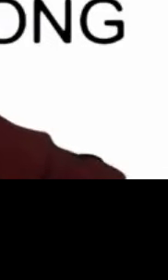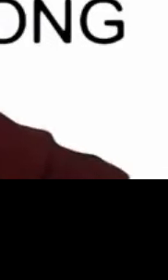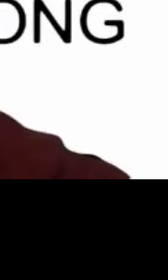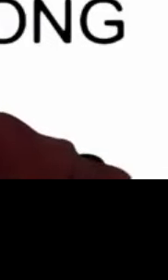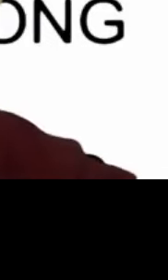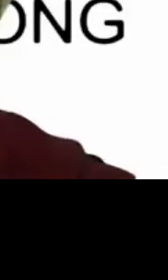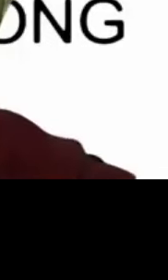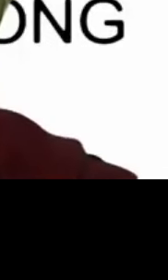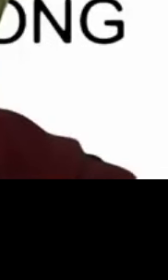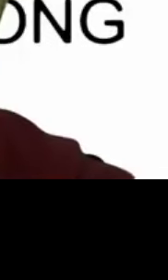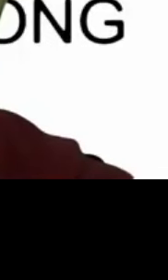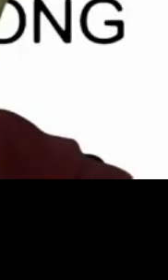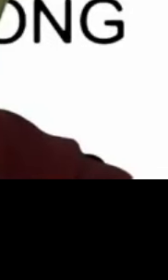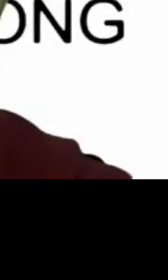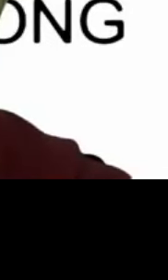local